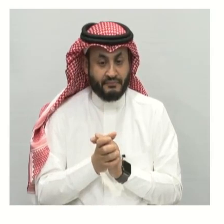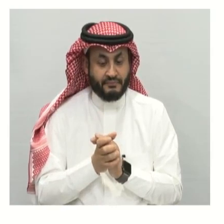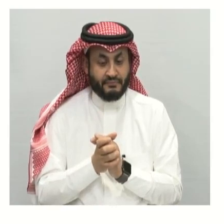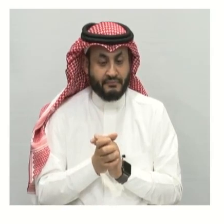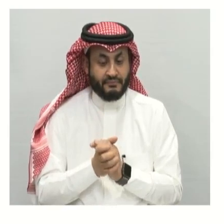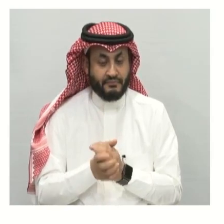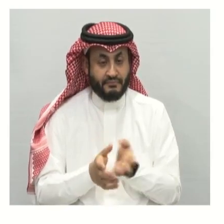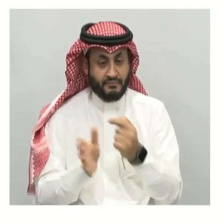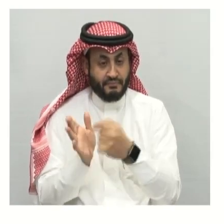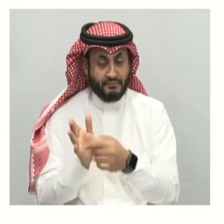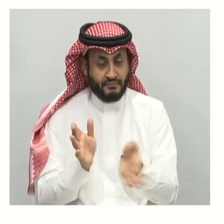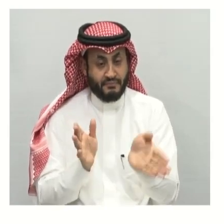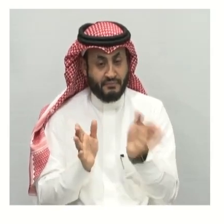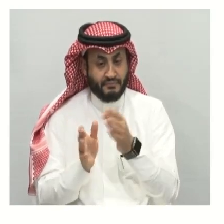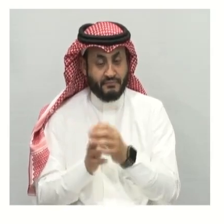Comma.